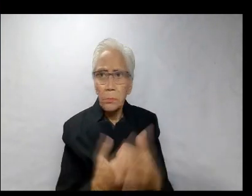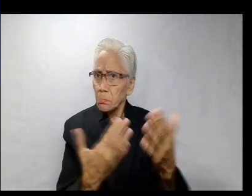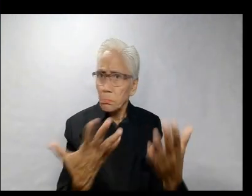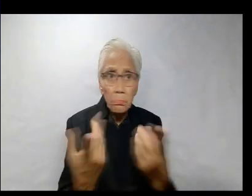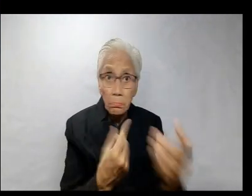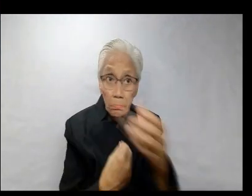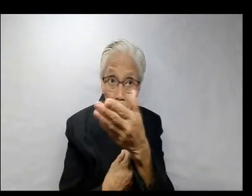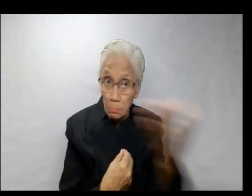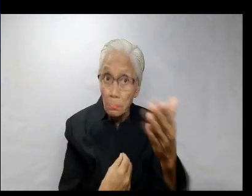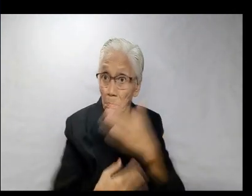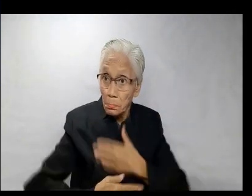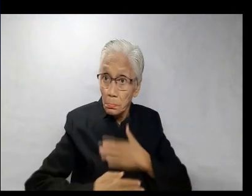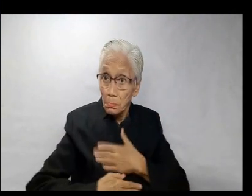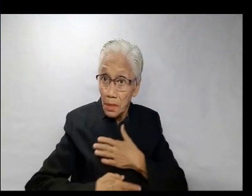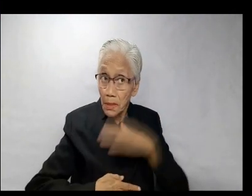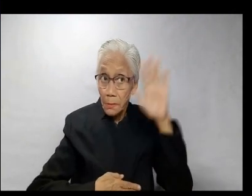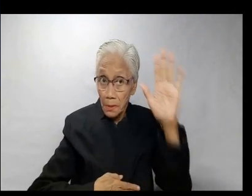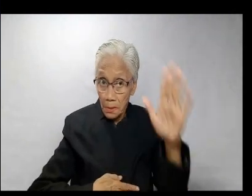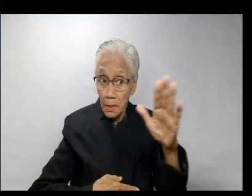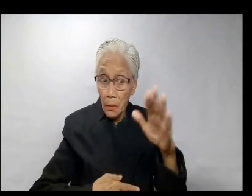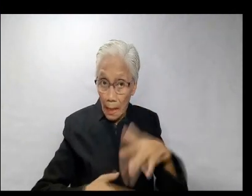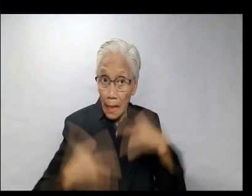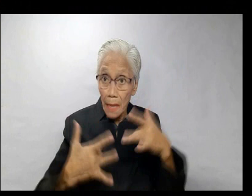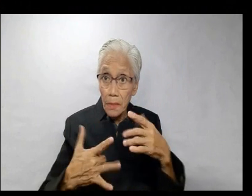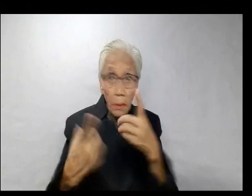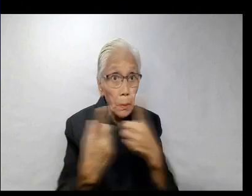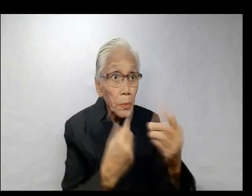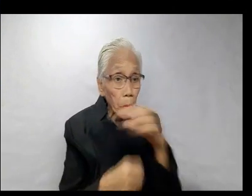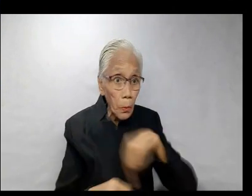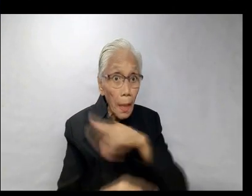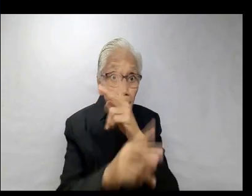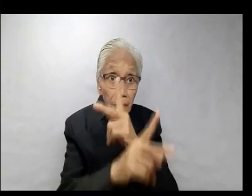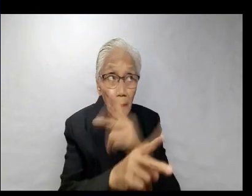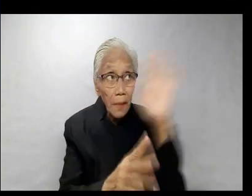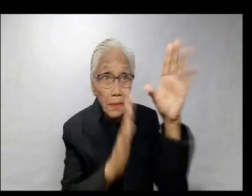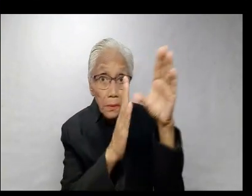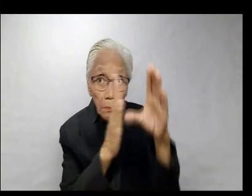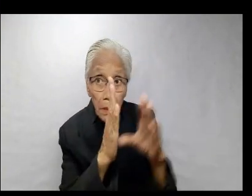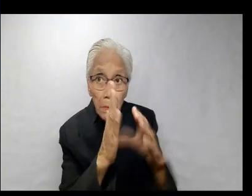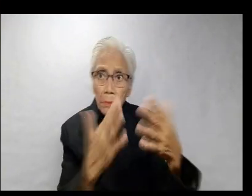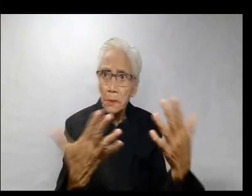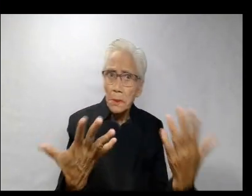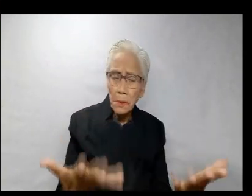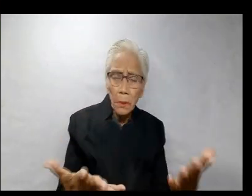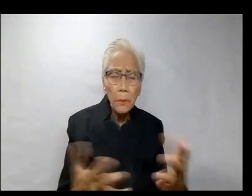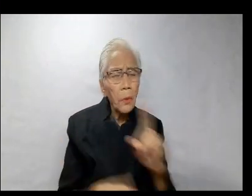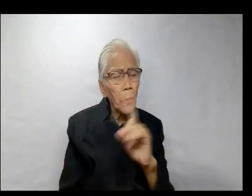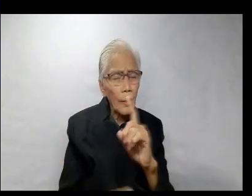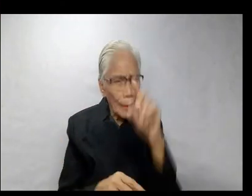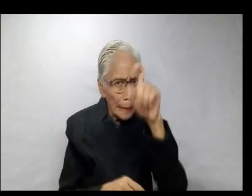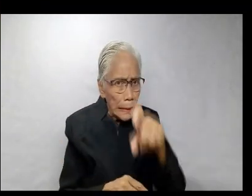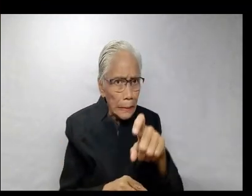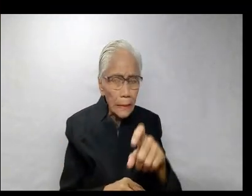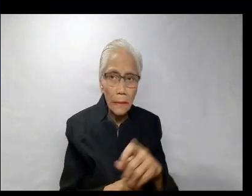in all aspects of our lives? Do we keep His commandments? The fifth condition to fulfill before praying